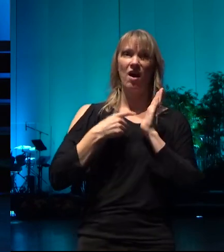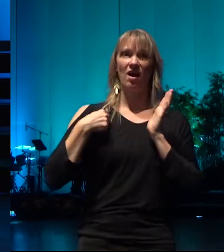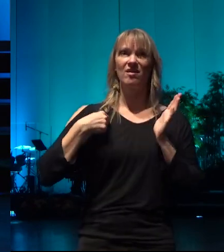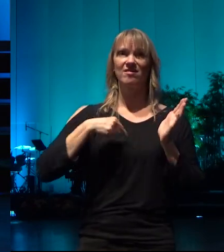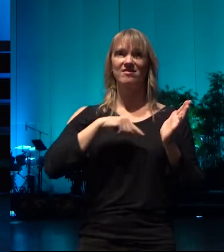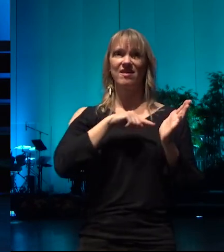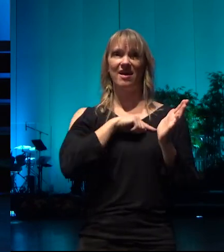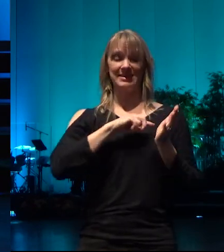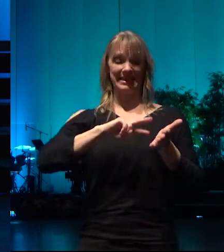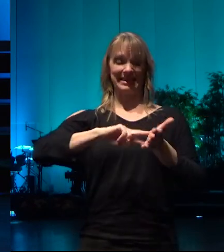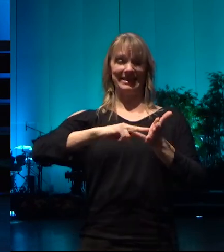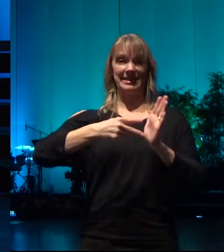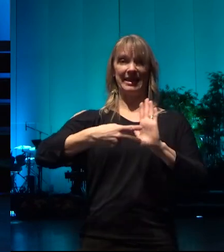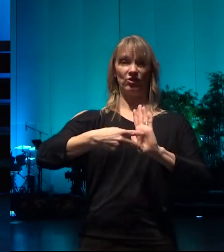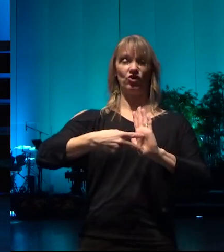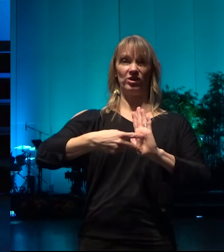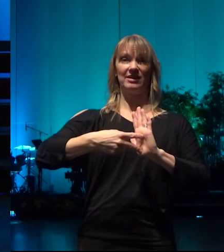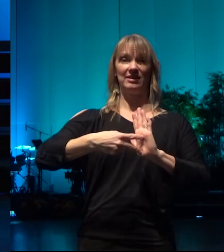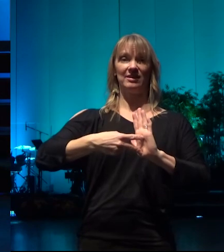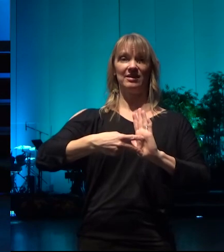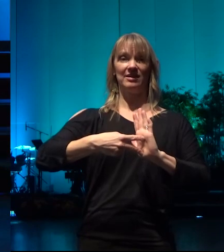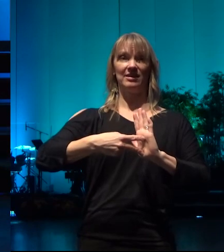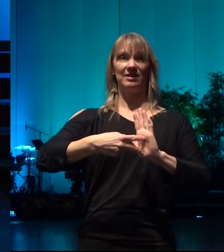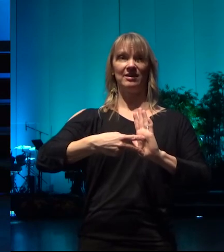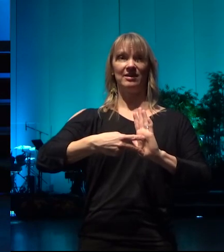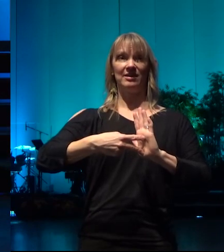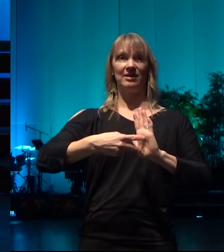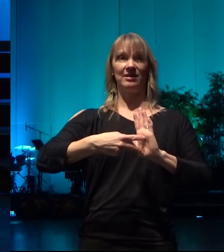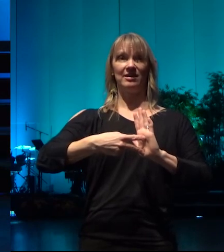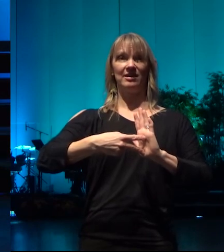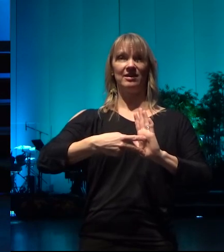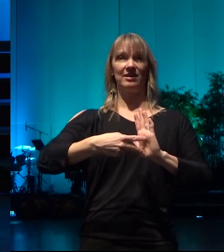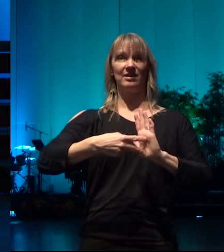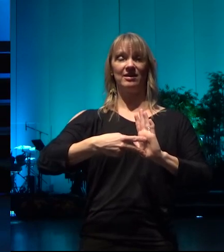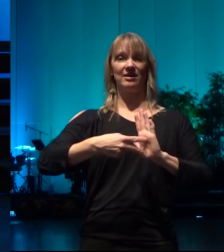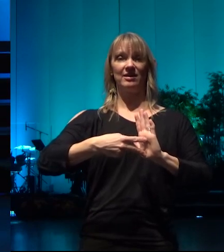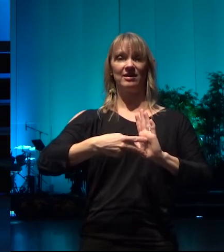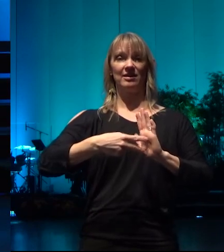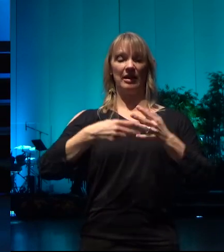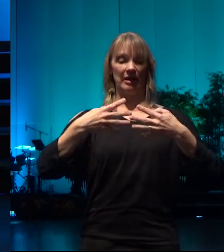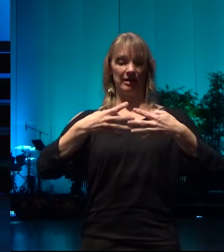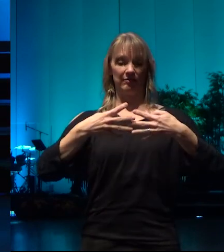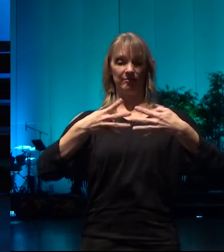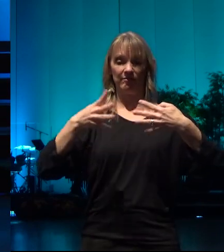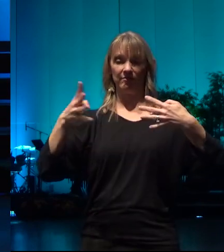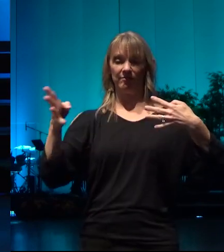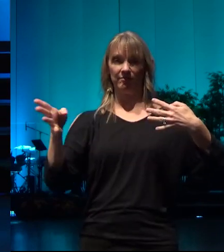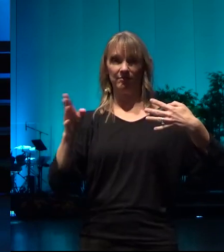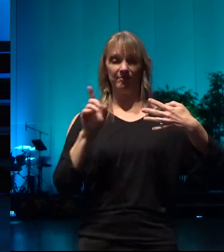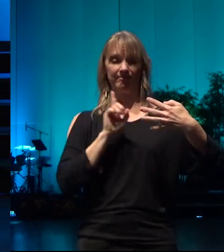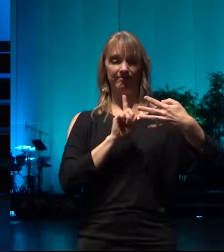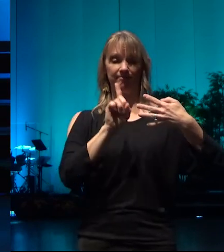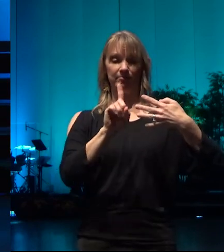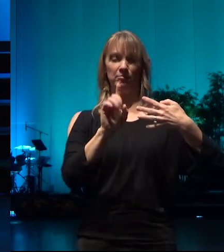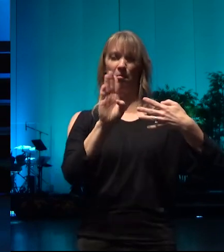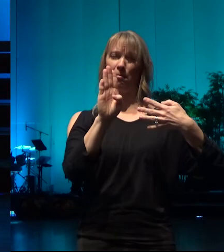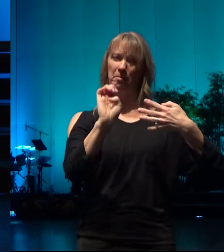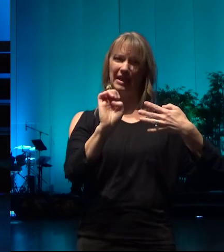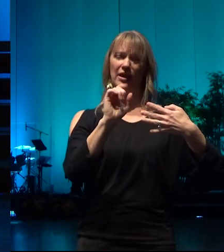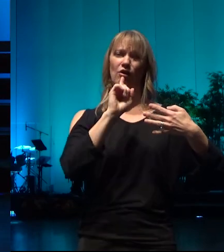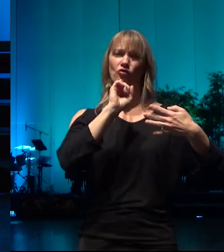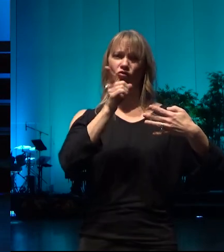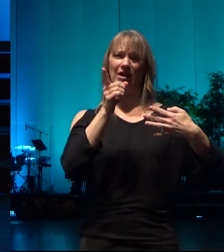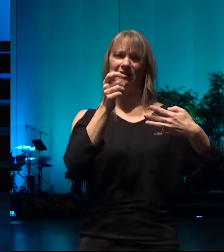requires of us is an intention, first of all, to step out of that through that gate into being my real self,